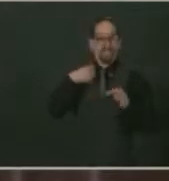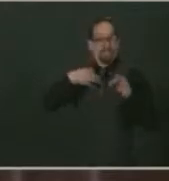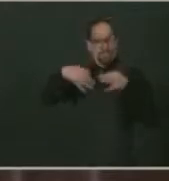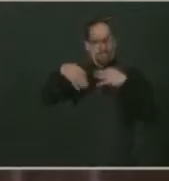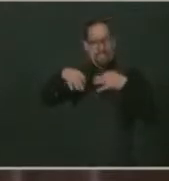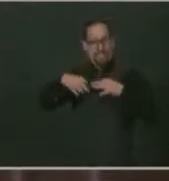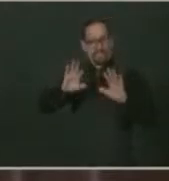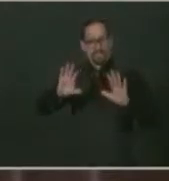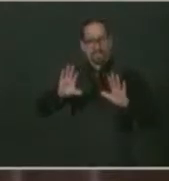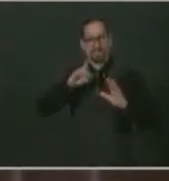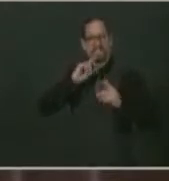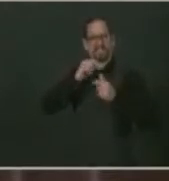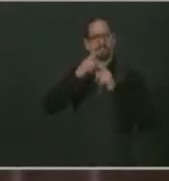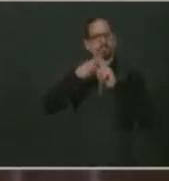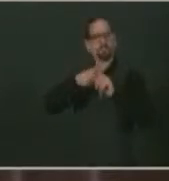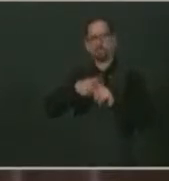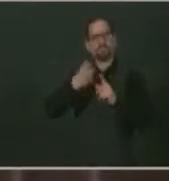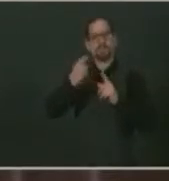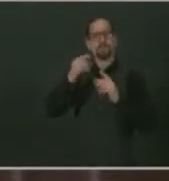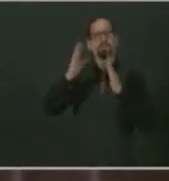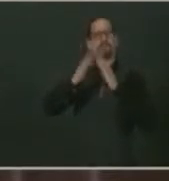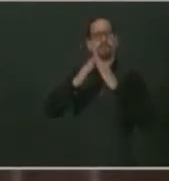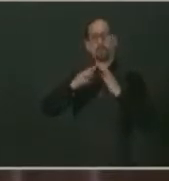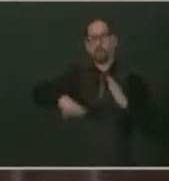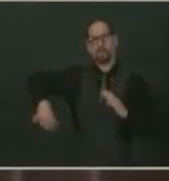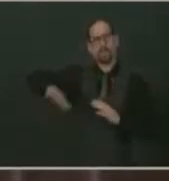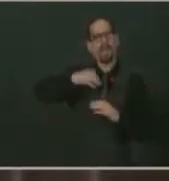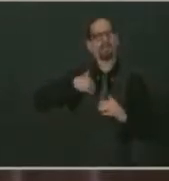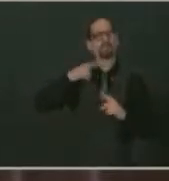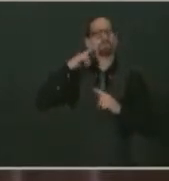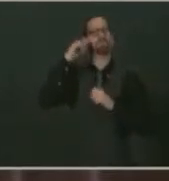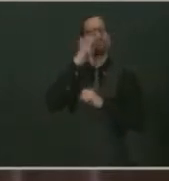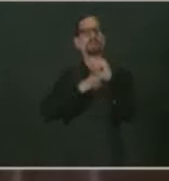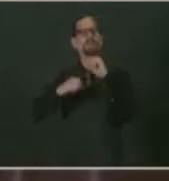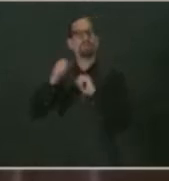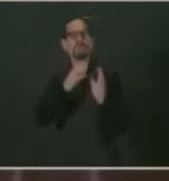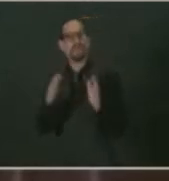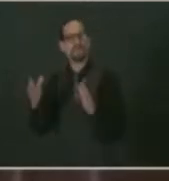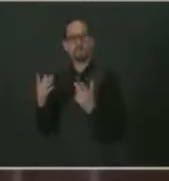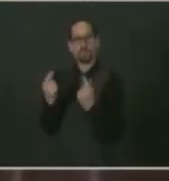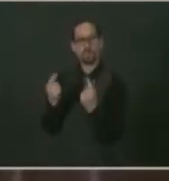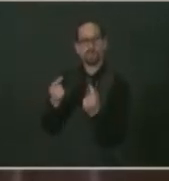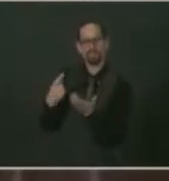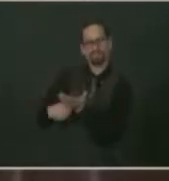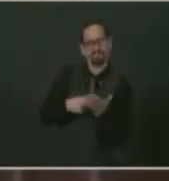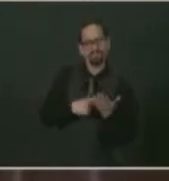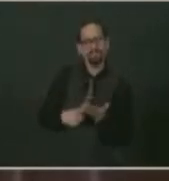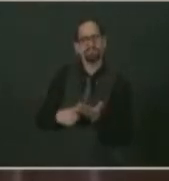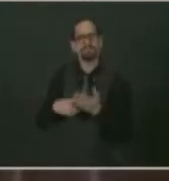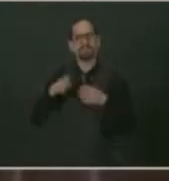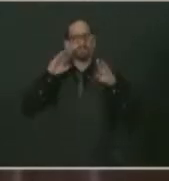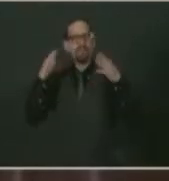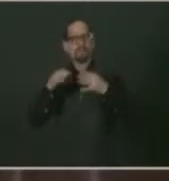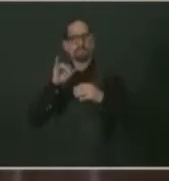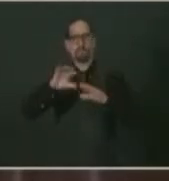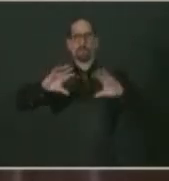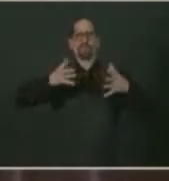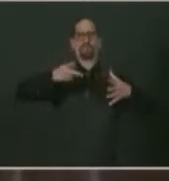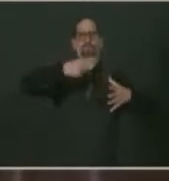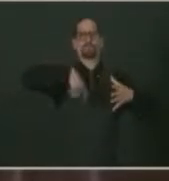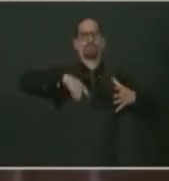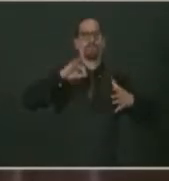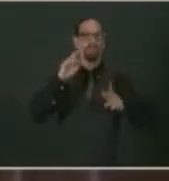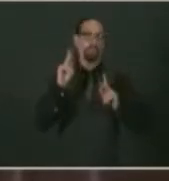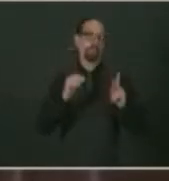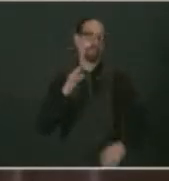which is also focusing on individuals, people of color who make up a large